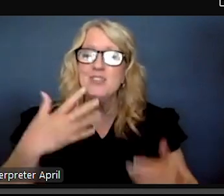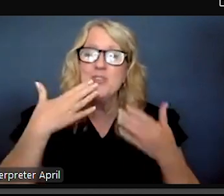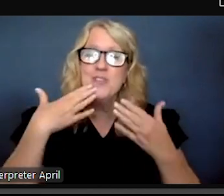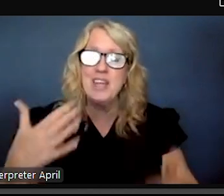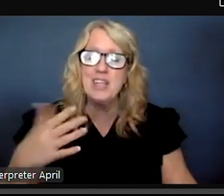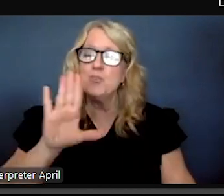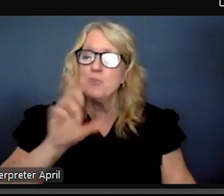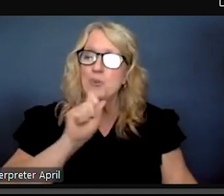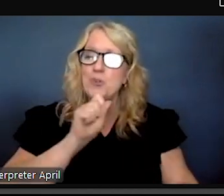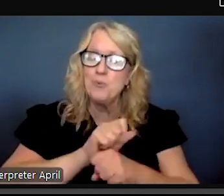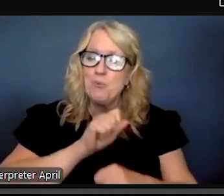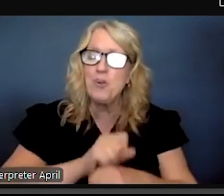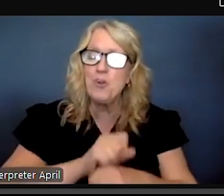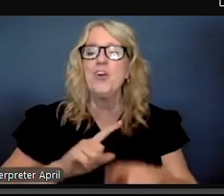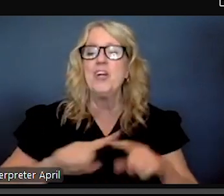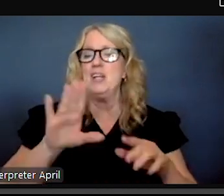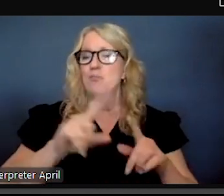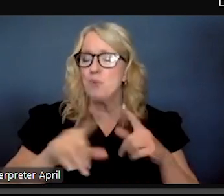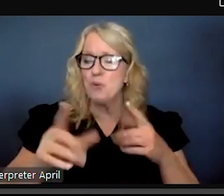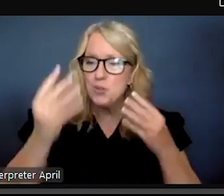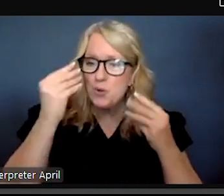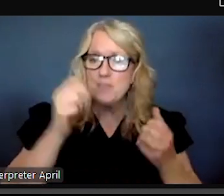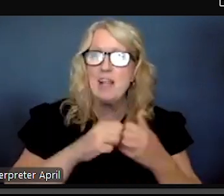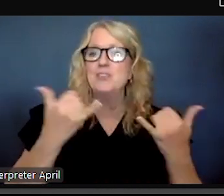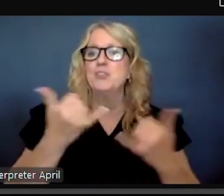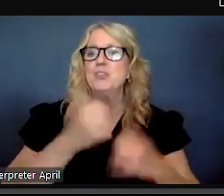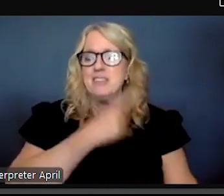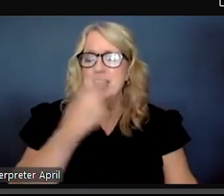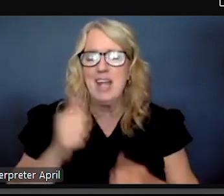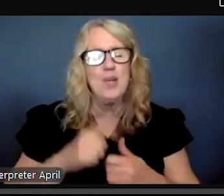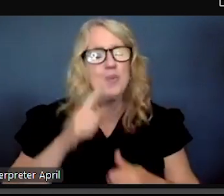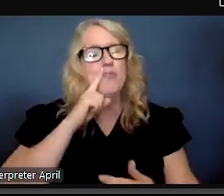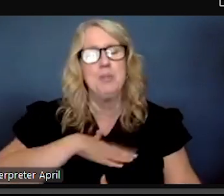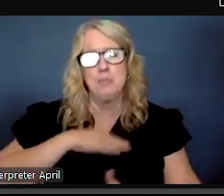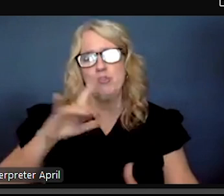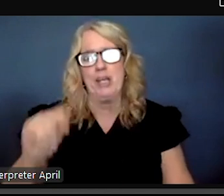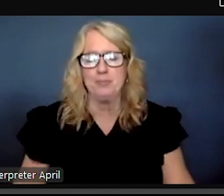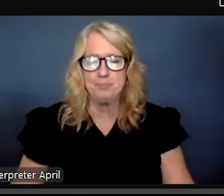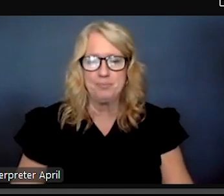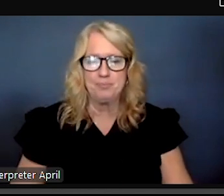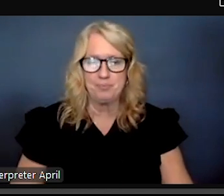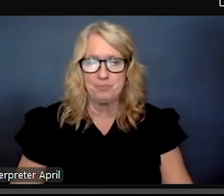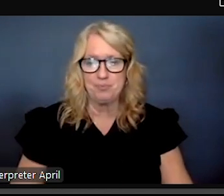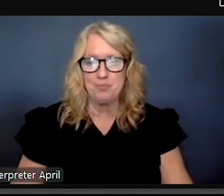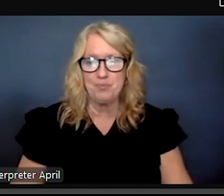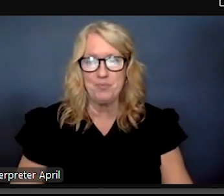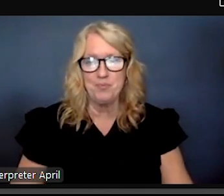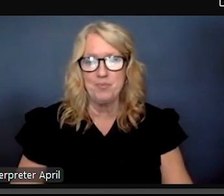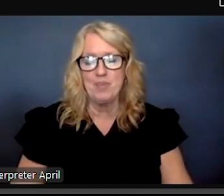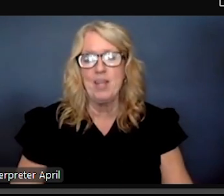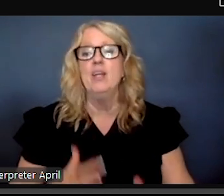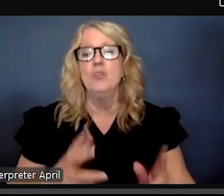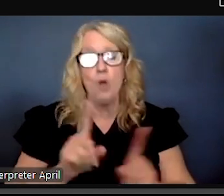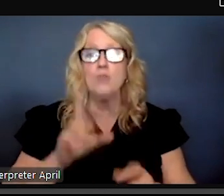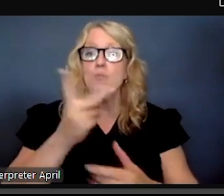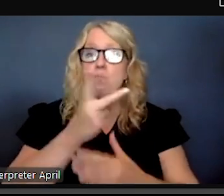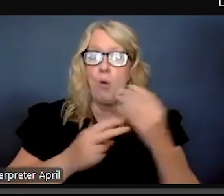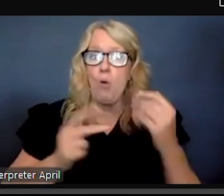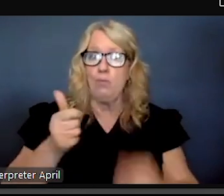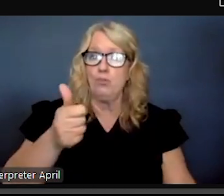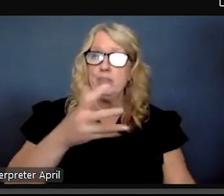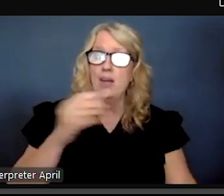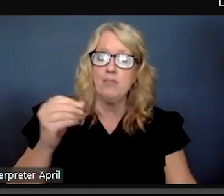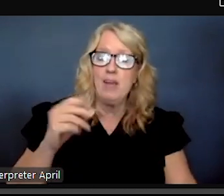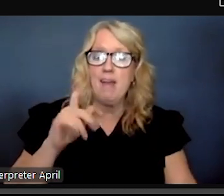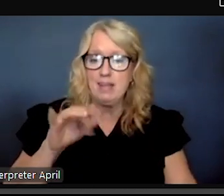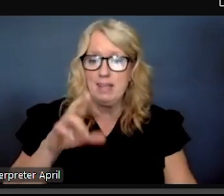for your work, Noah. Thanks for your reflections with us today. Really appreciate it. And there's also, both for you and